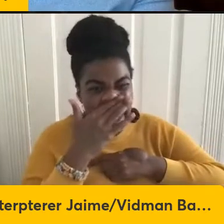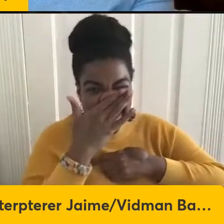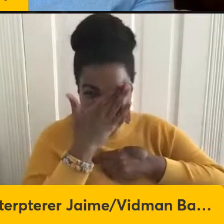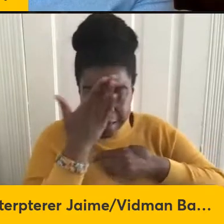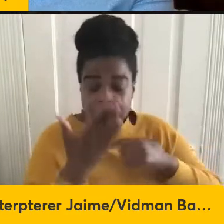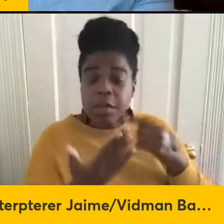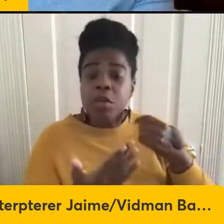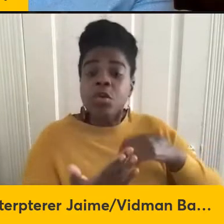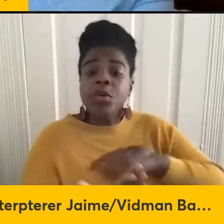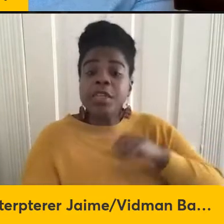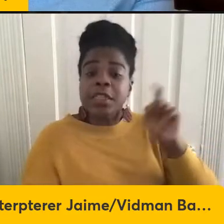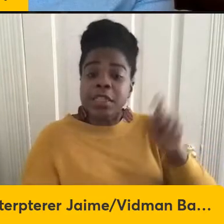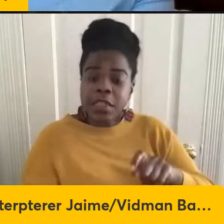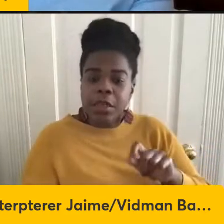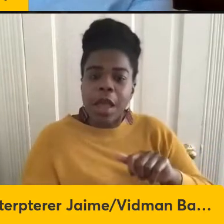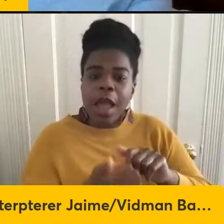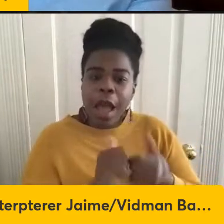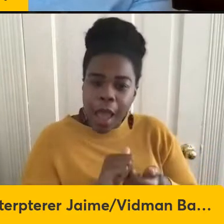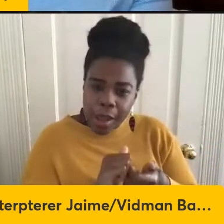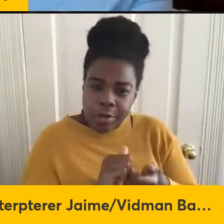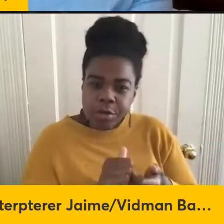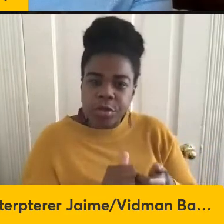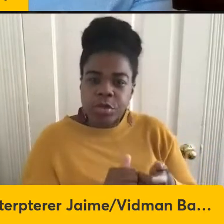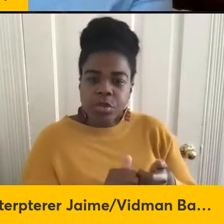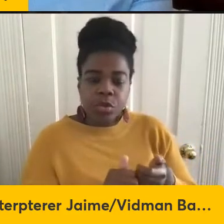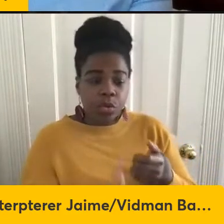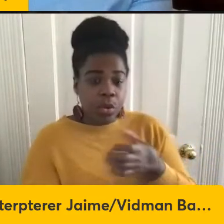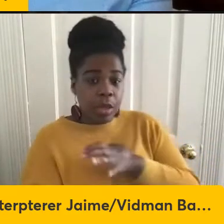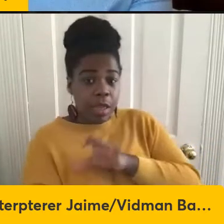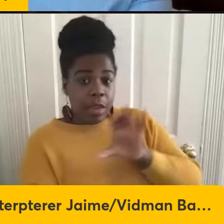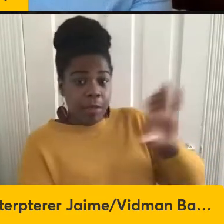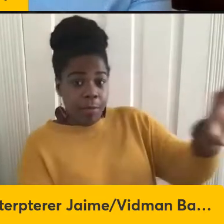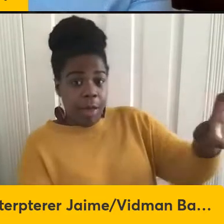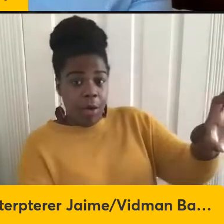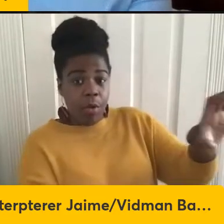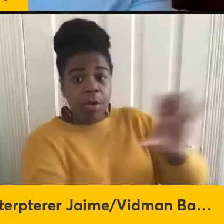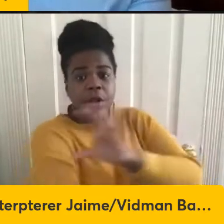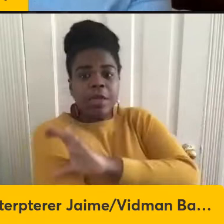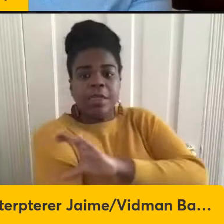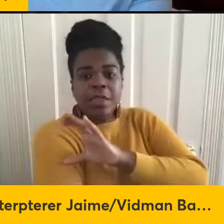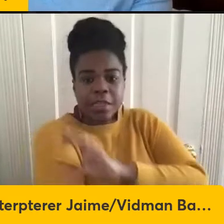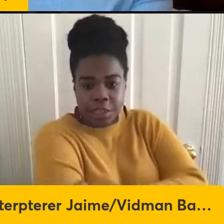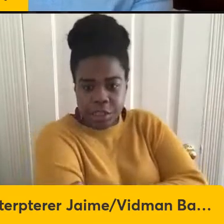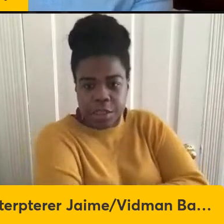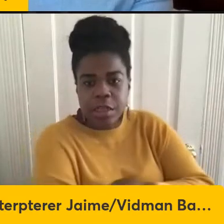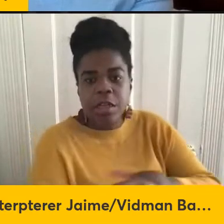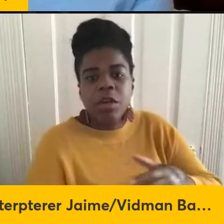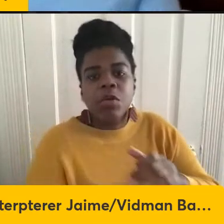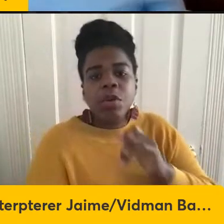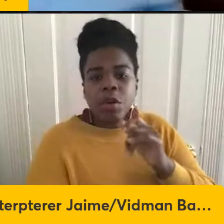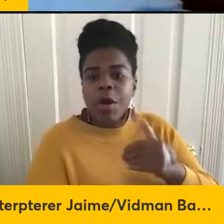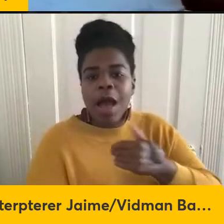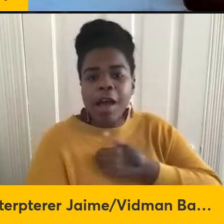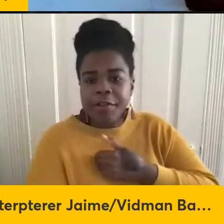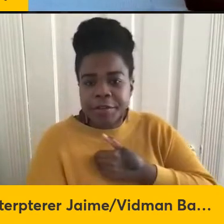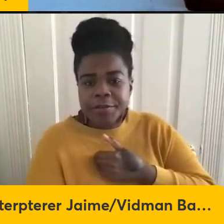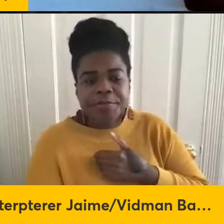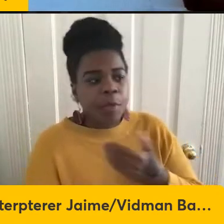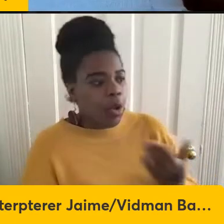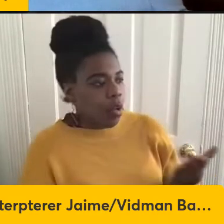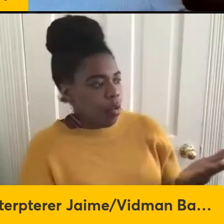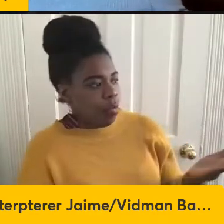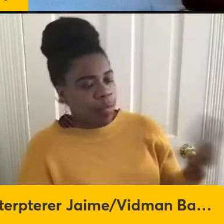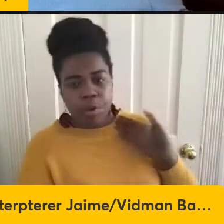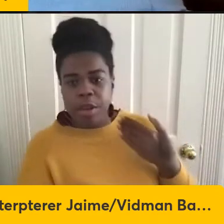is to look at how do we empower our clinicians, so we don't have that situation where we're having to bring somebody along with